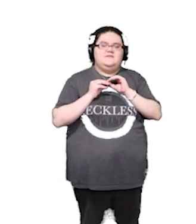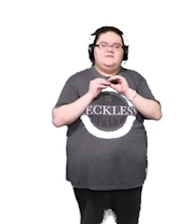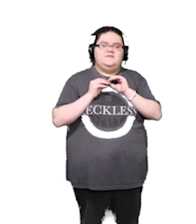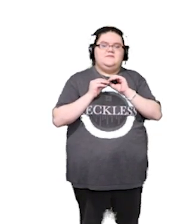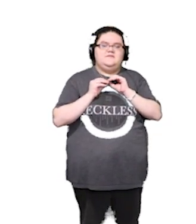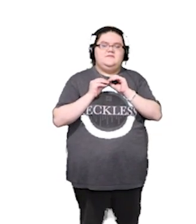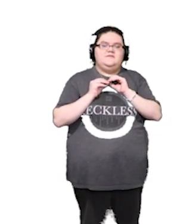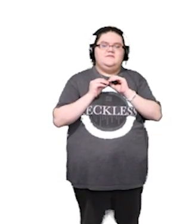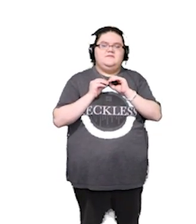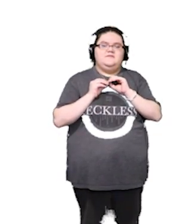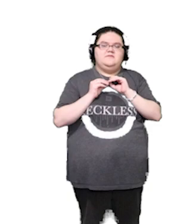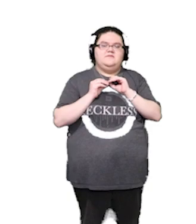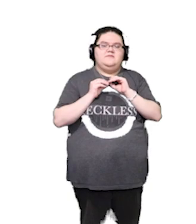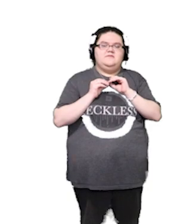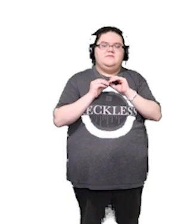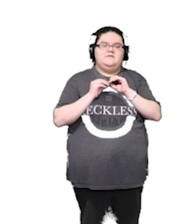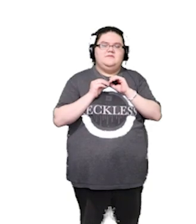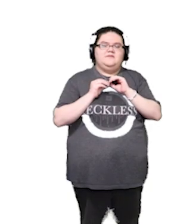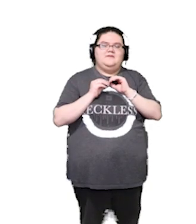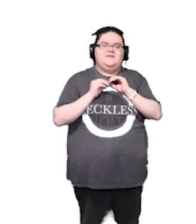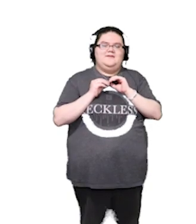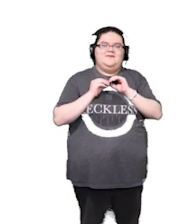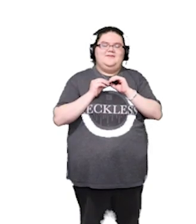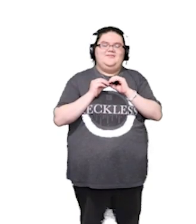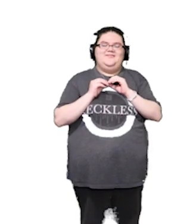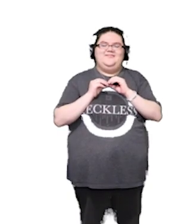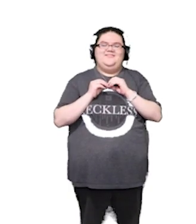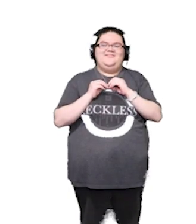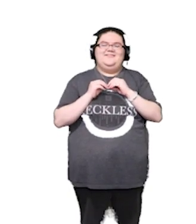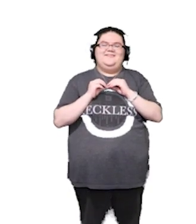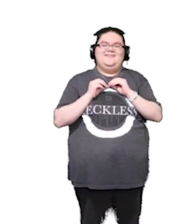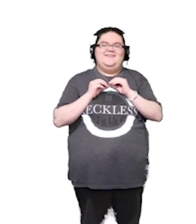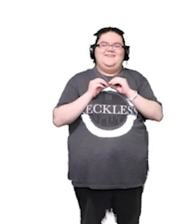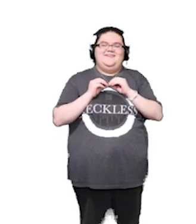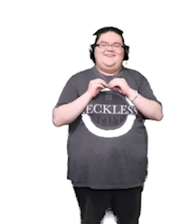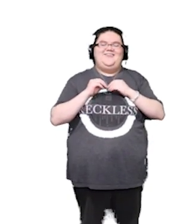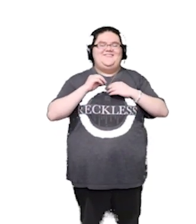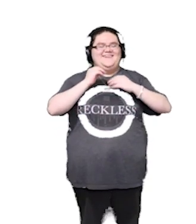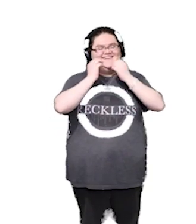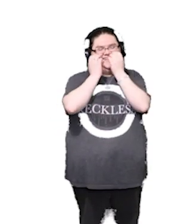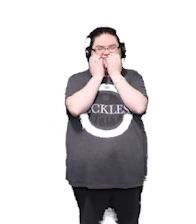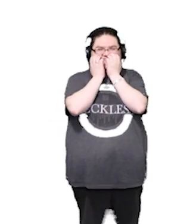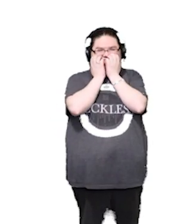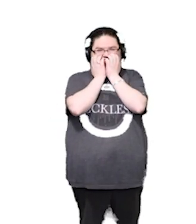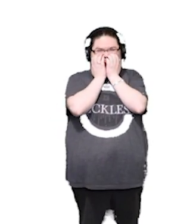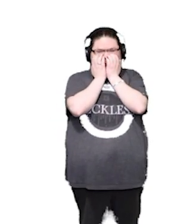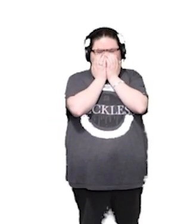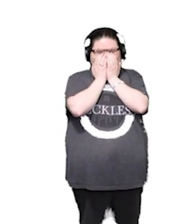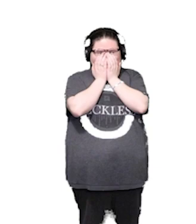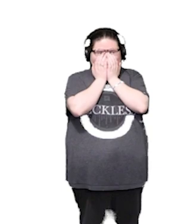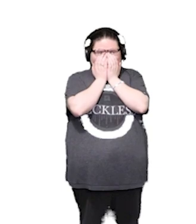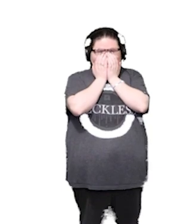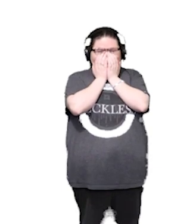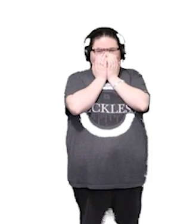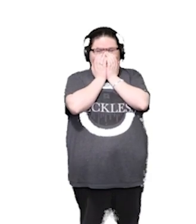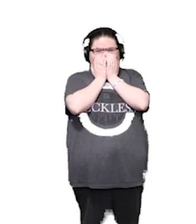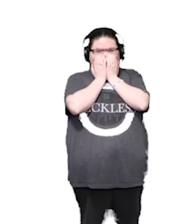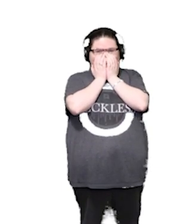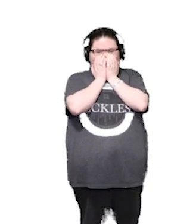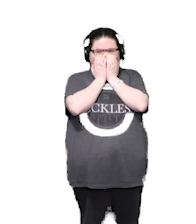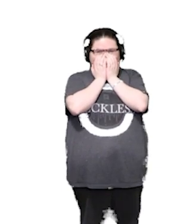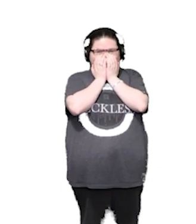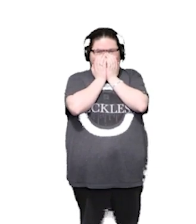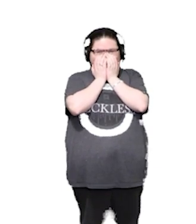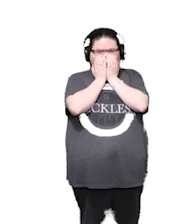I'm talking about the wind turbines for global warming. What? I thought that's what they were for. No. Yeah, because it is for global